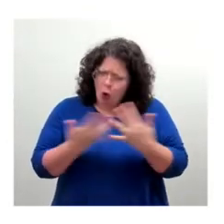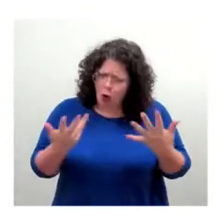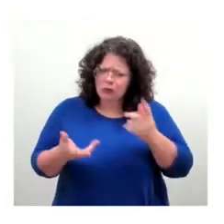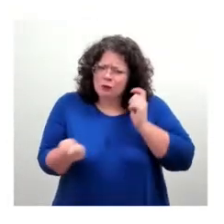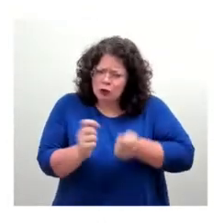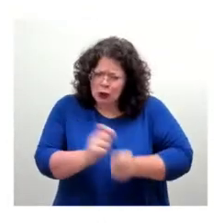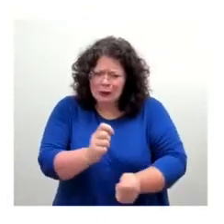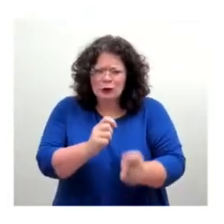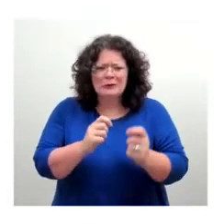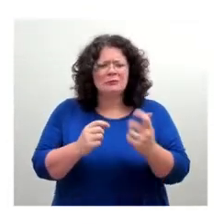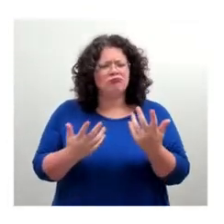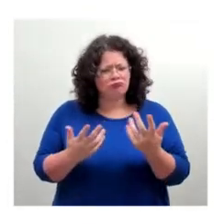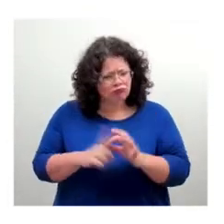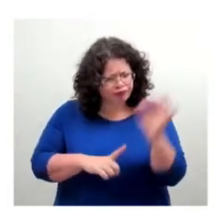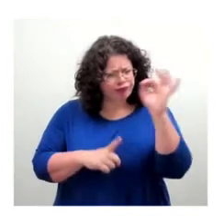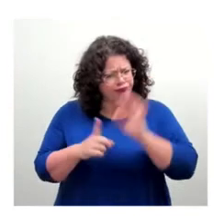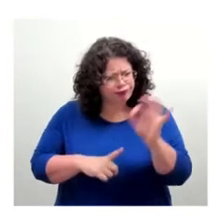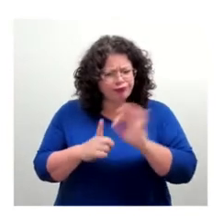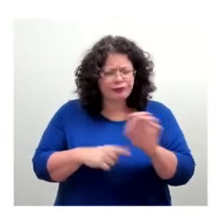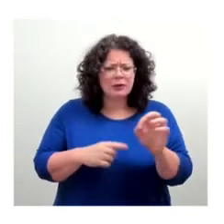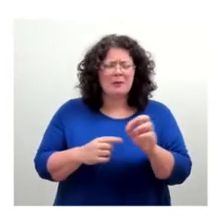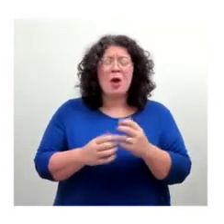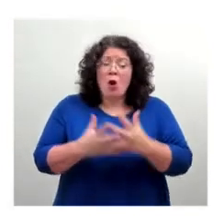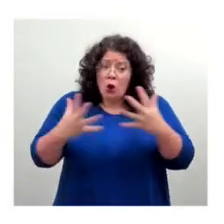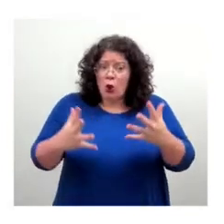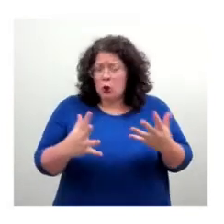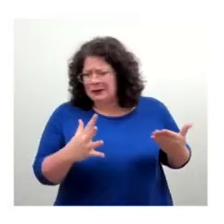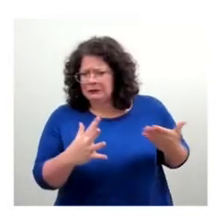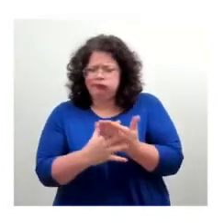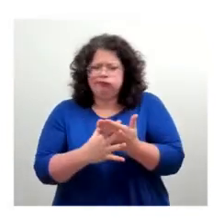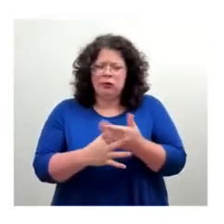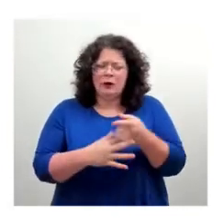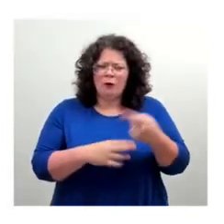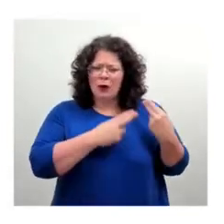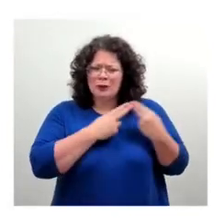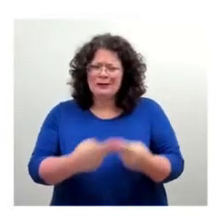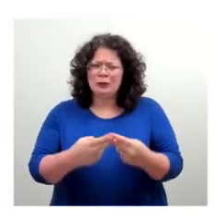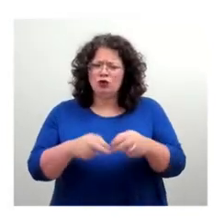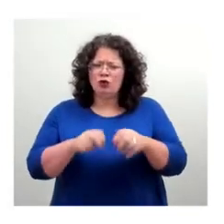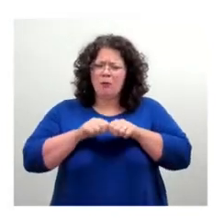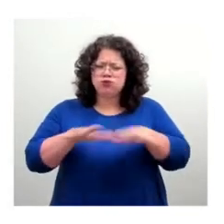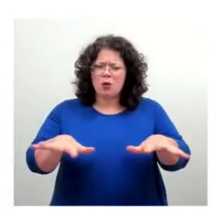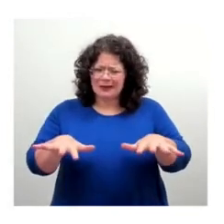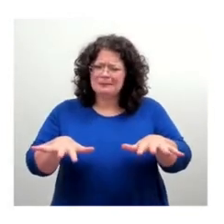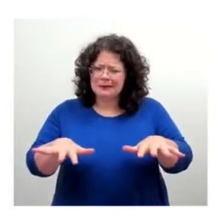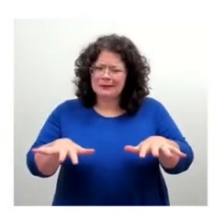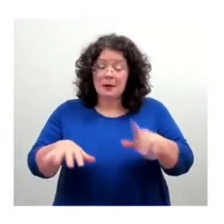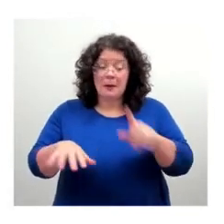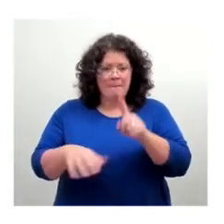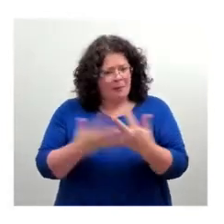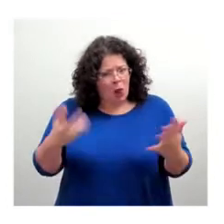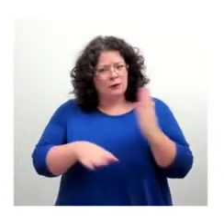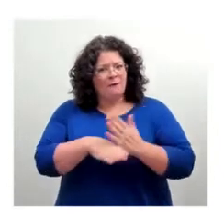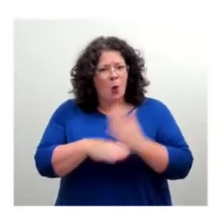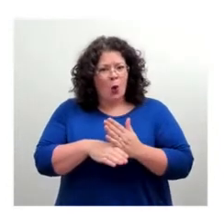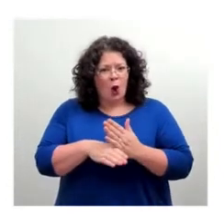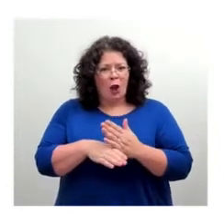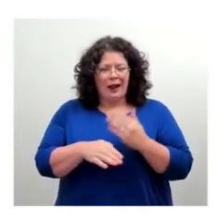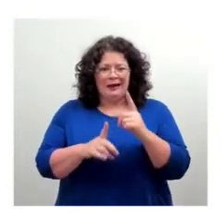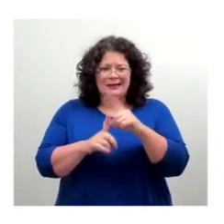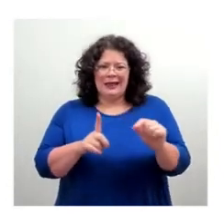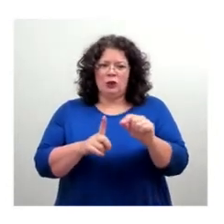of lockdown, for example, there was the iPlayer Kids app was pushed out to all the users so children could have their own view of iPlayer.